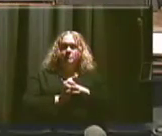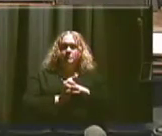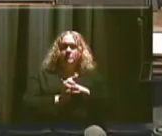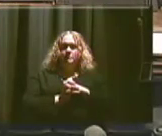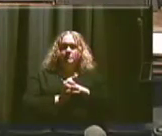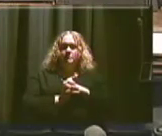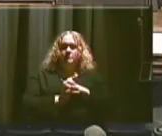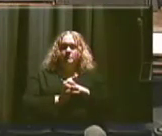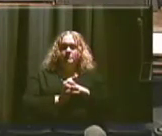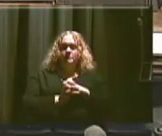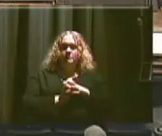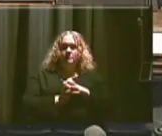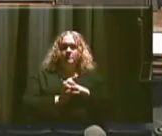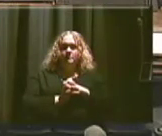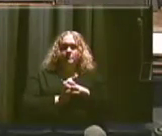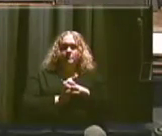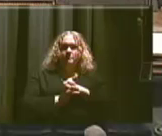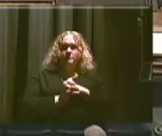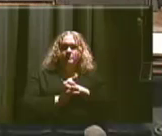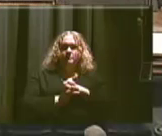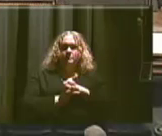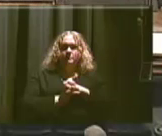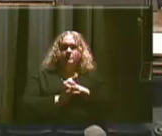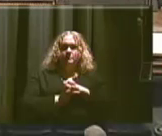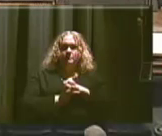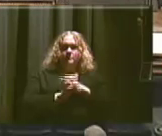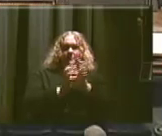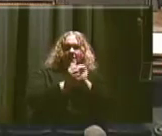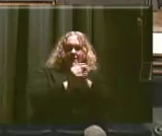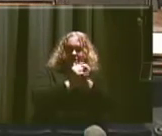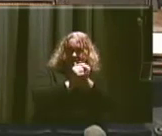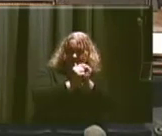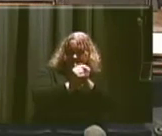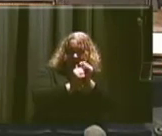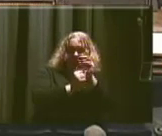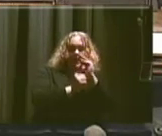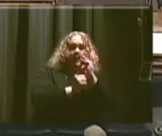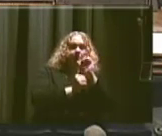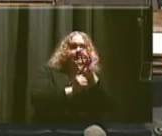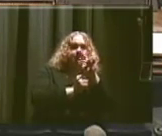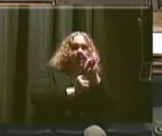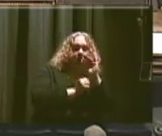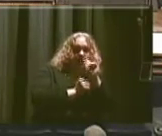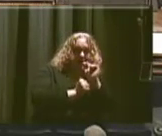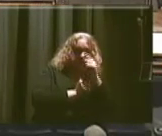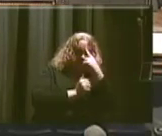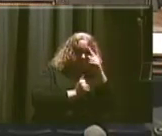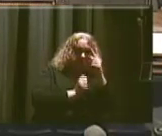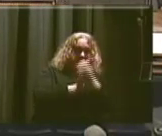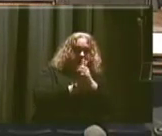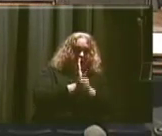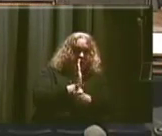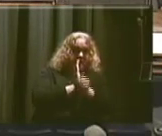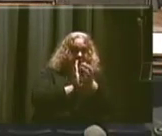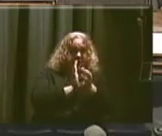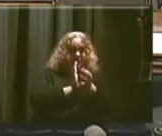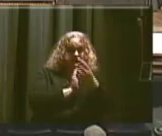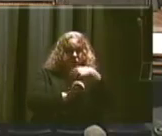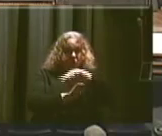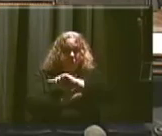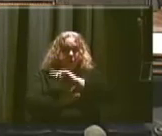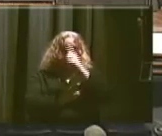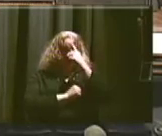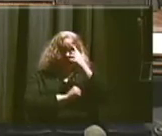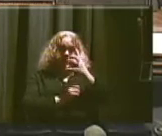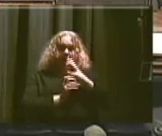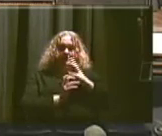the only thing I would add for my colleagues' consideration is it's a competitive market for talent, and if you guys think